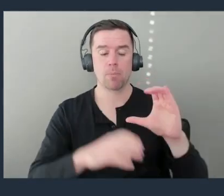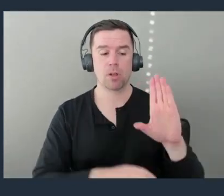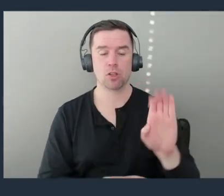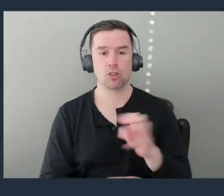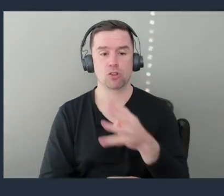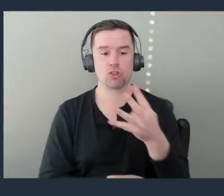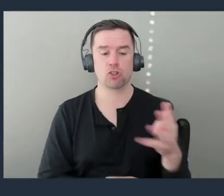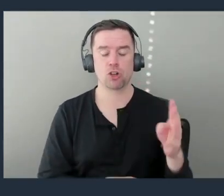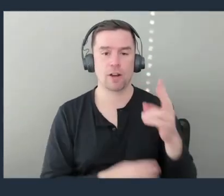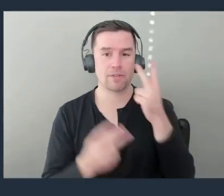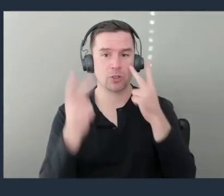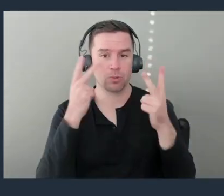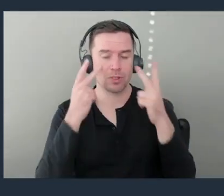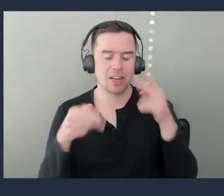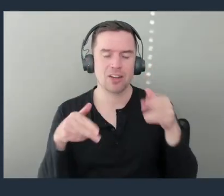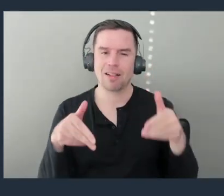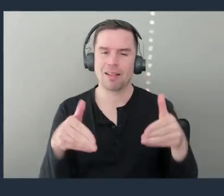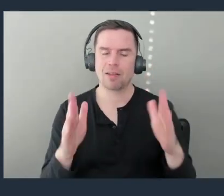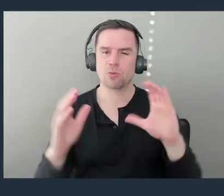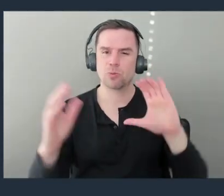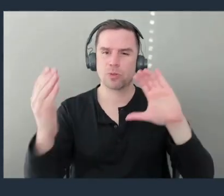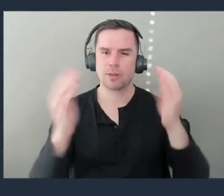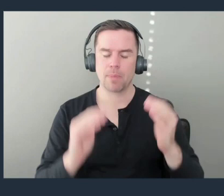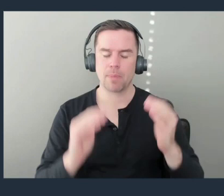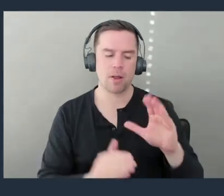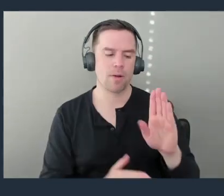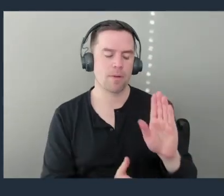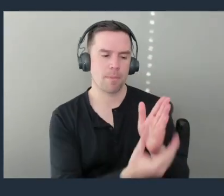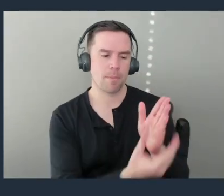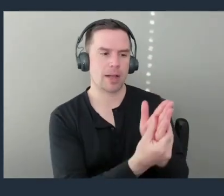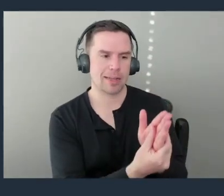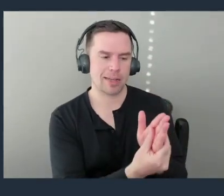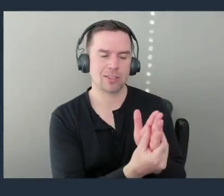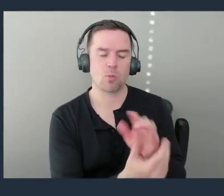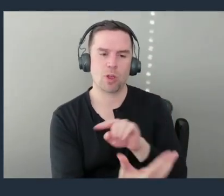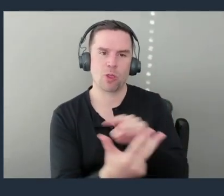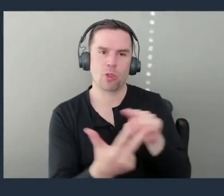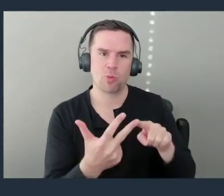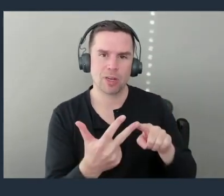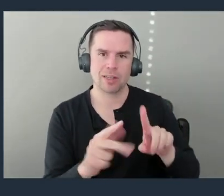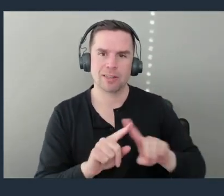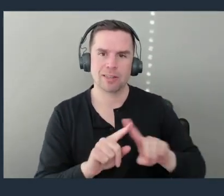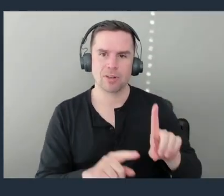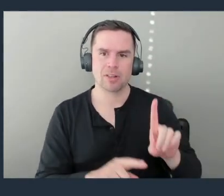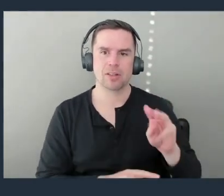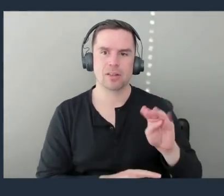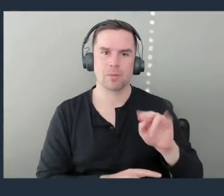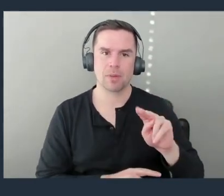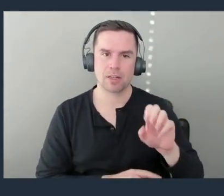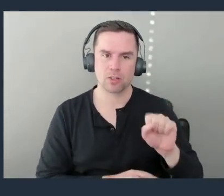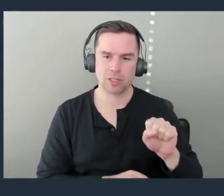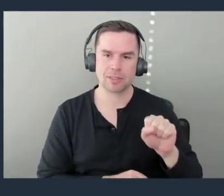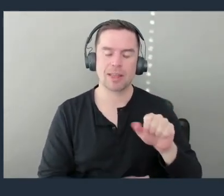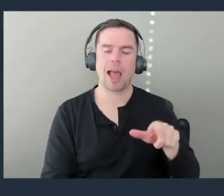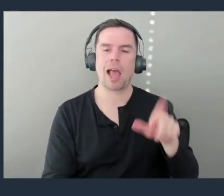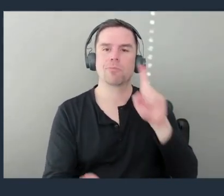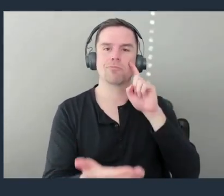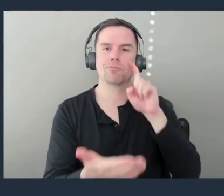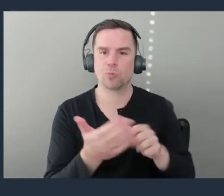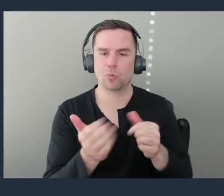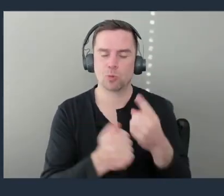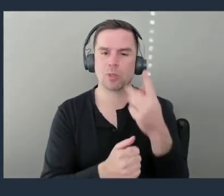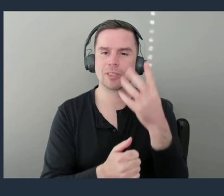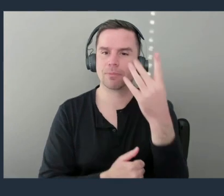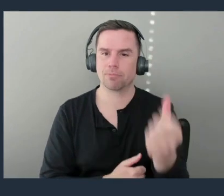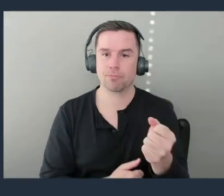compare buckets across 3 dimensions and pinpoint a bucket of interest. In our example, we have the object count and